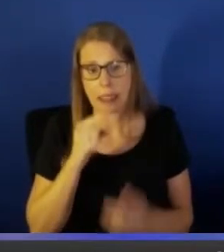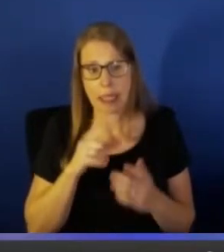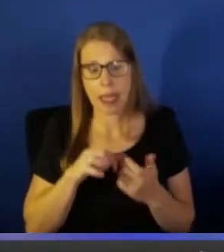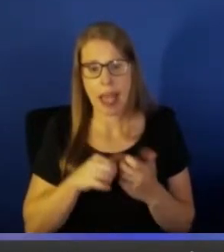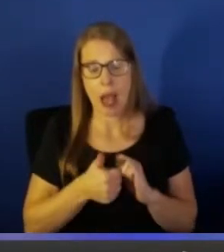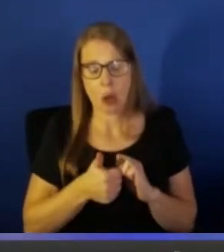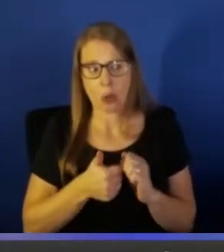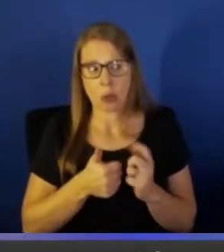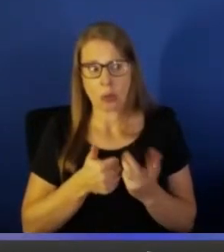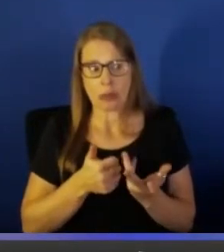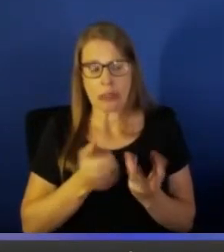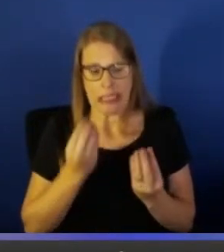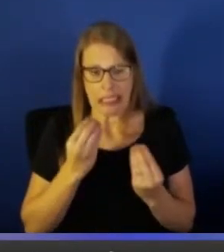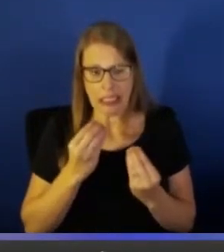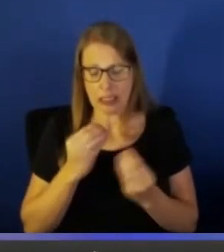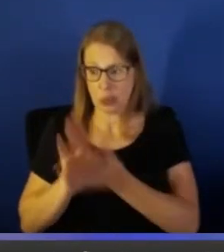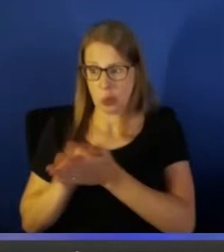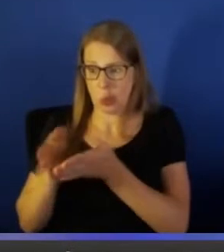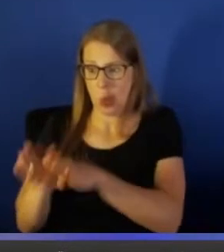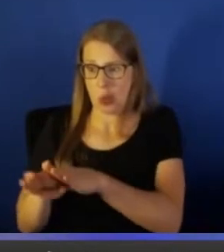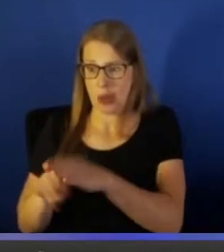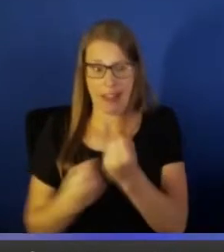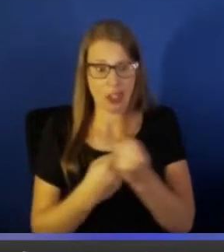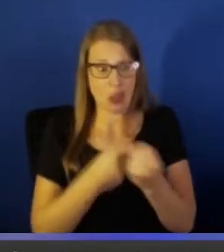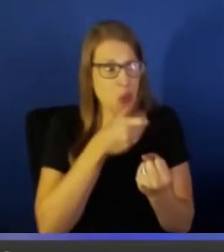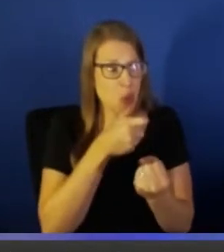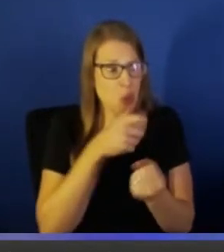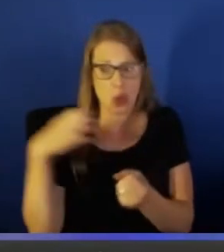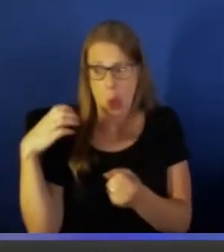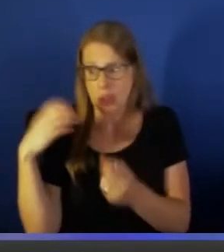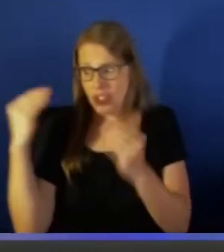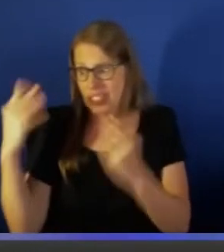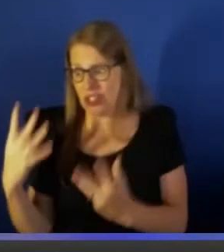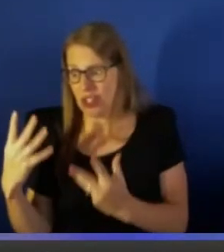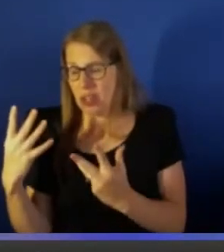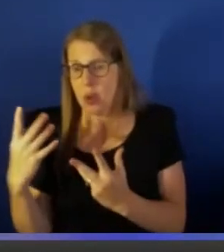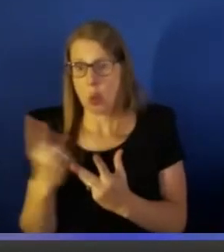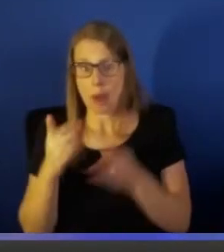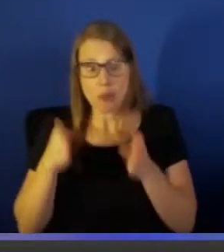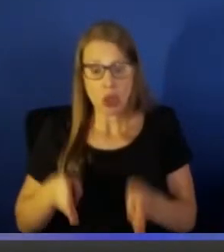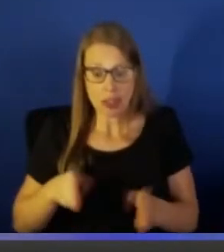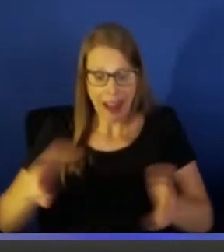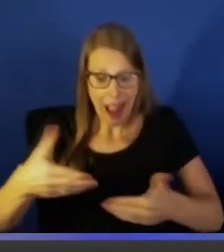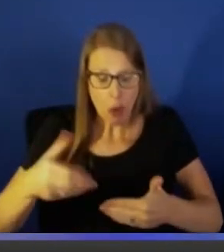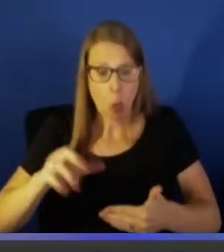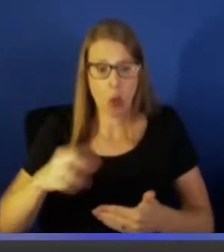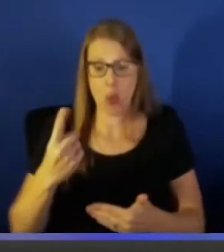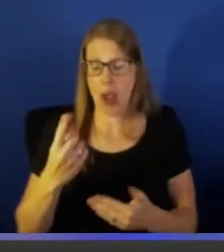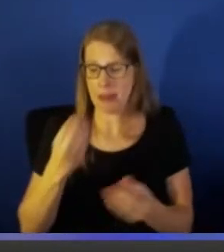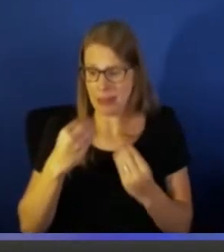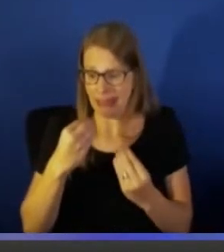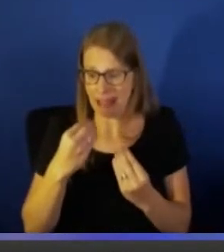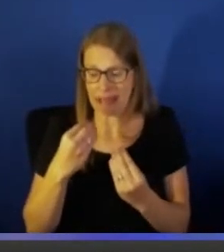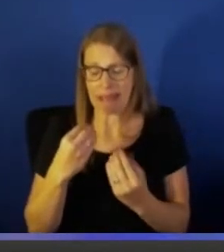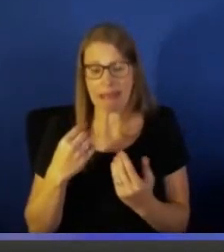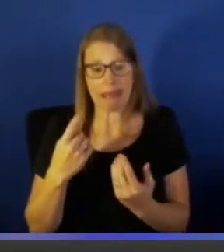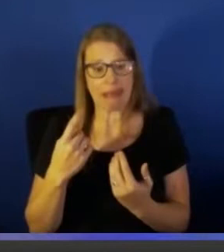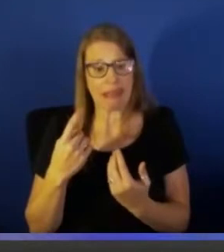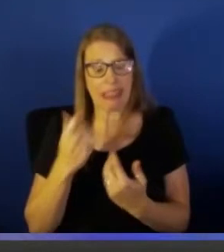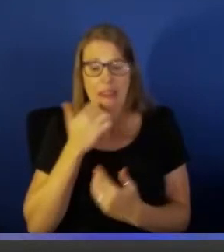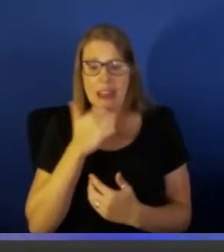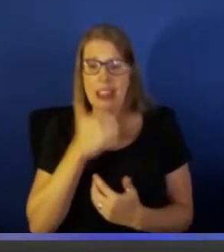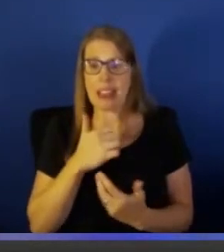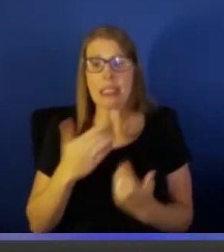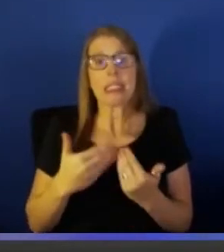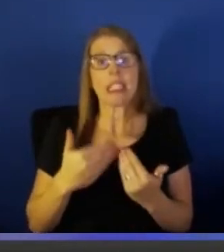Where are their advocates, their coaches, their teachers, the one person maybe a day that gives them a hug, maybe the one meal they get a day. It was really, it's easy when you're mayor